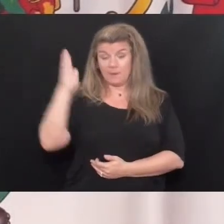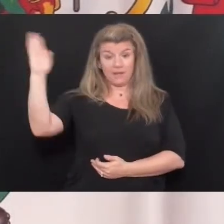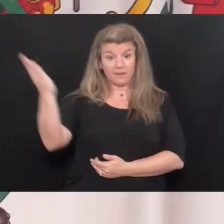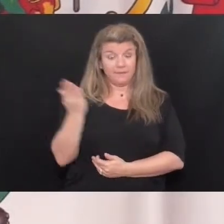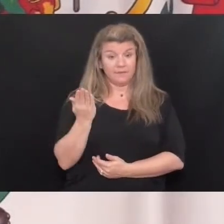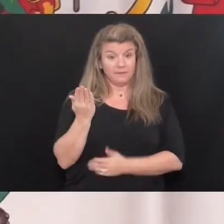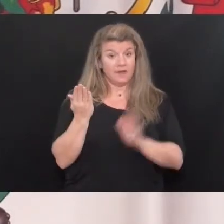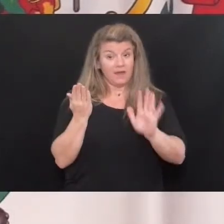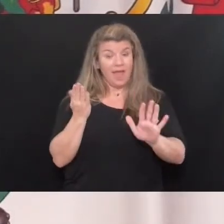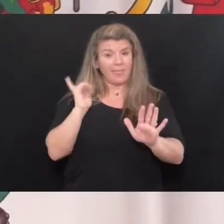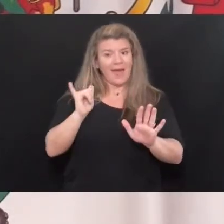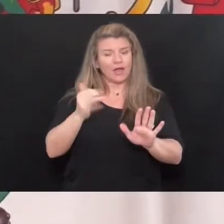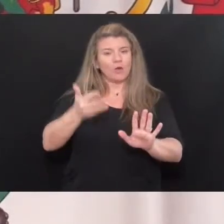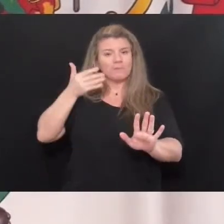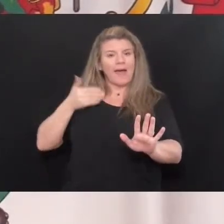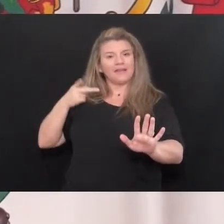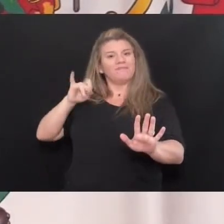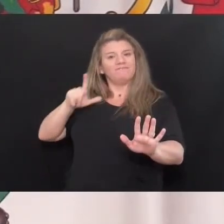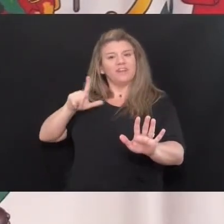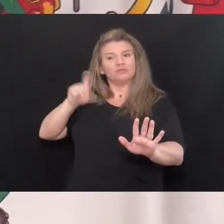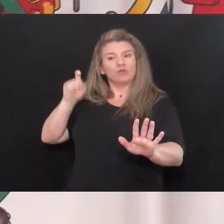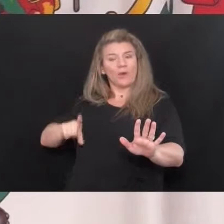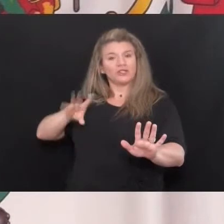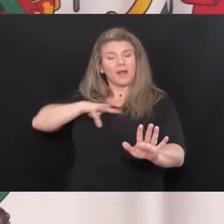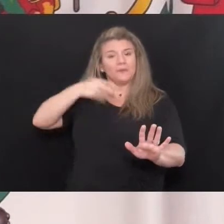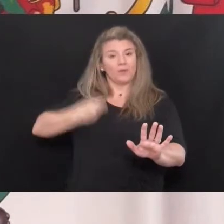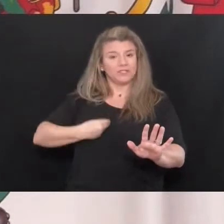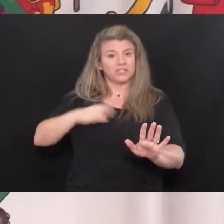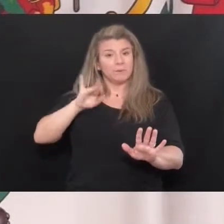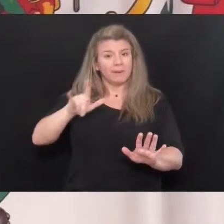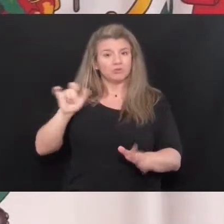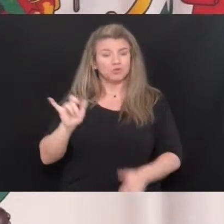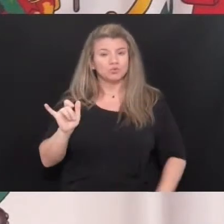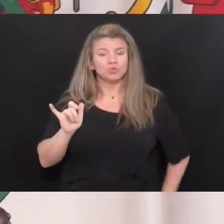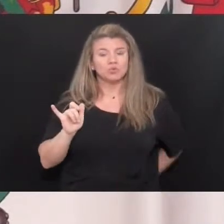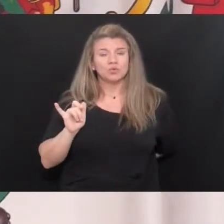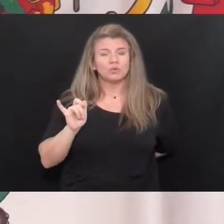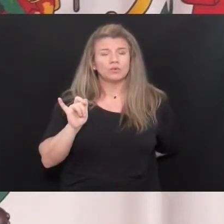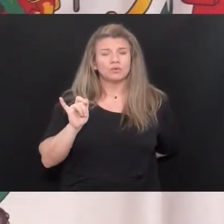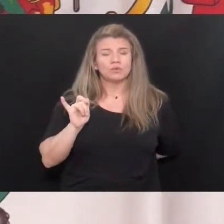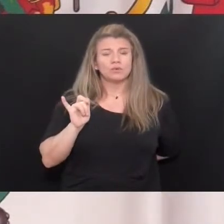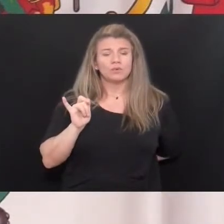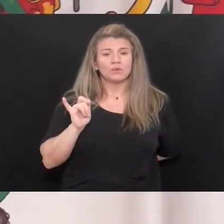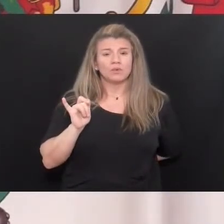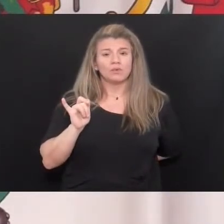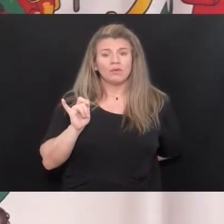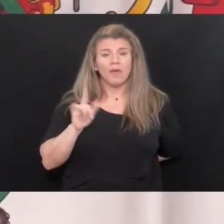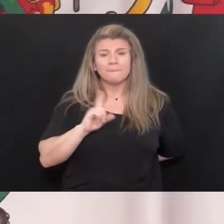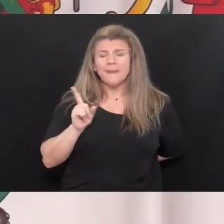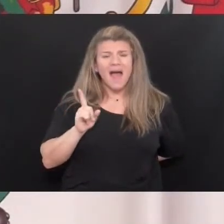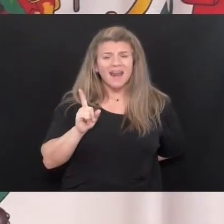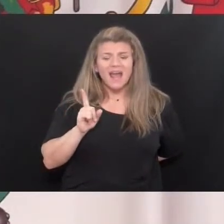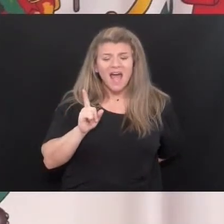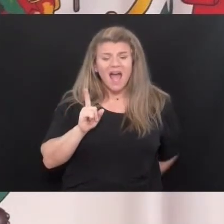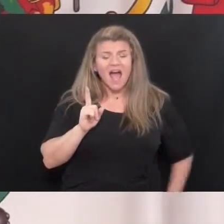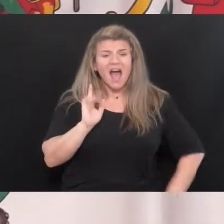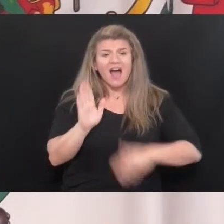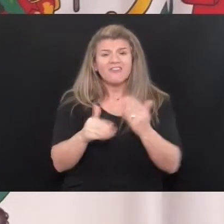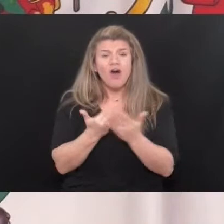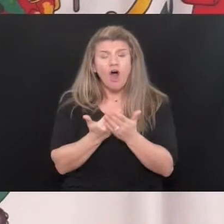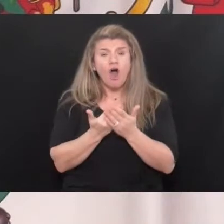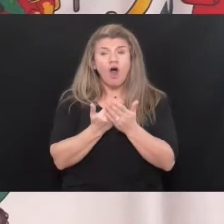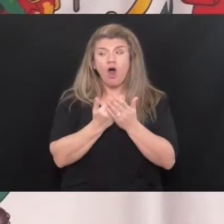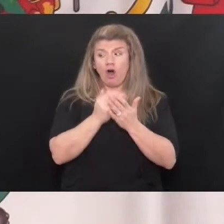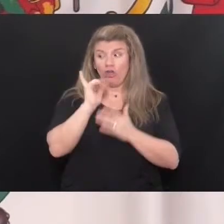goes back to Phil and, you know, and the transgender bill, you know, but of all the bills that have come to me